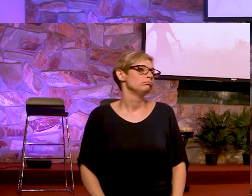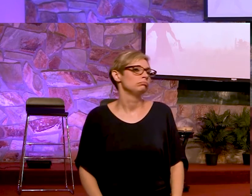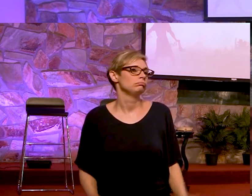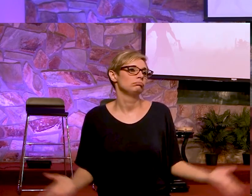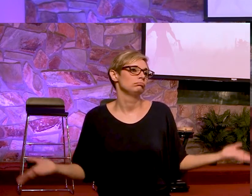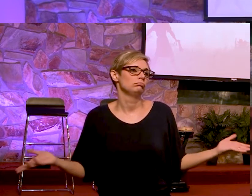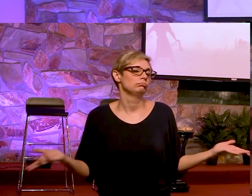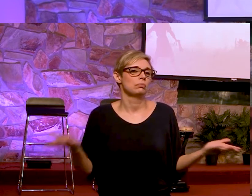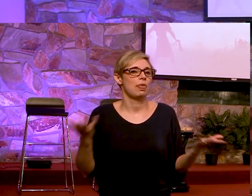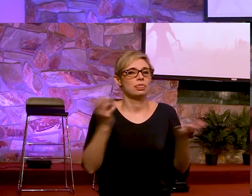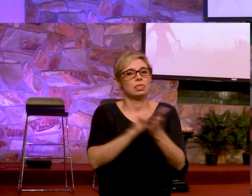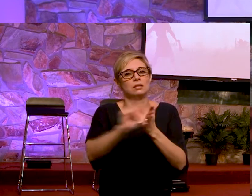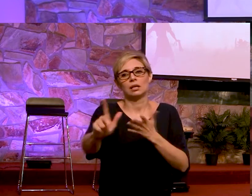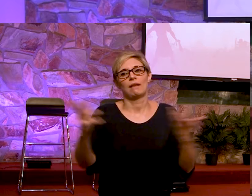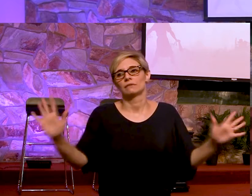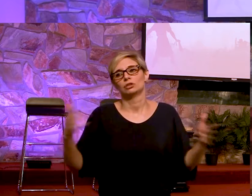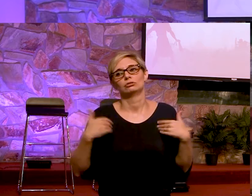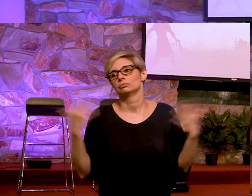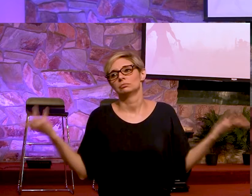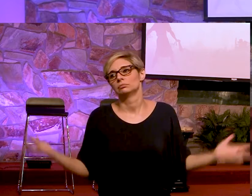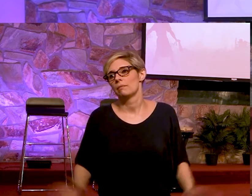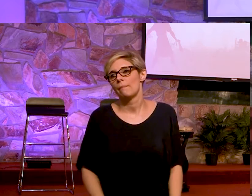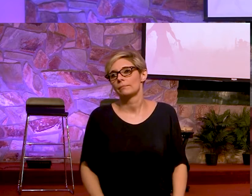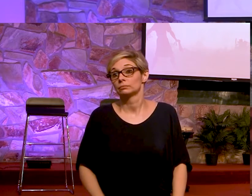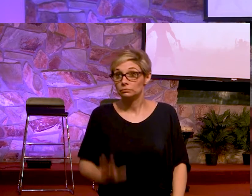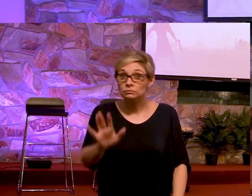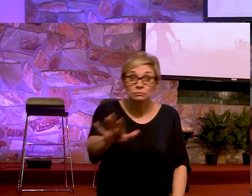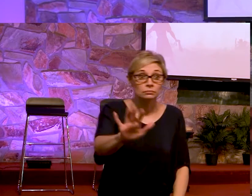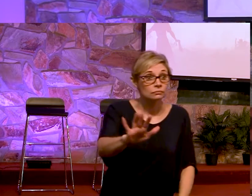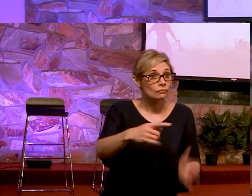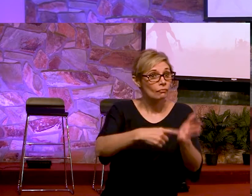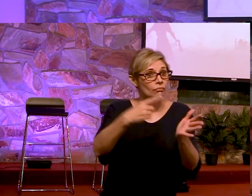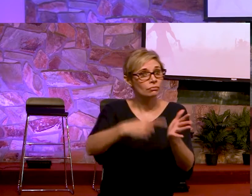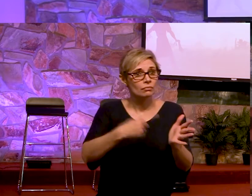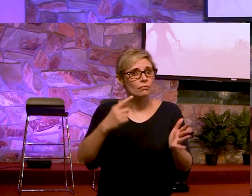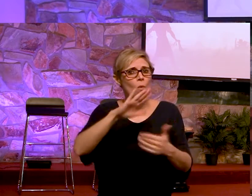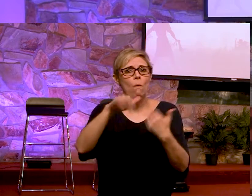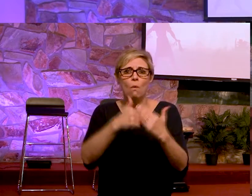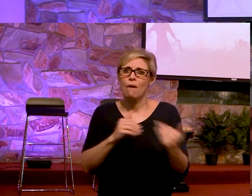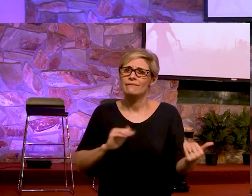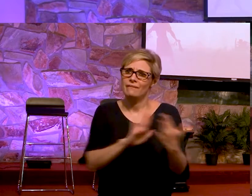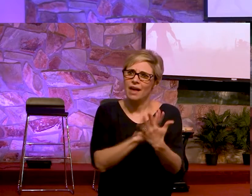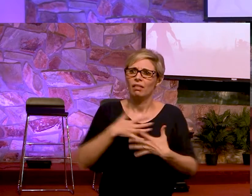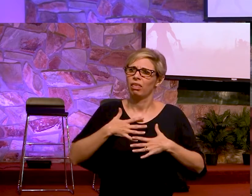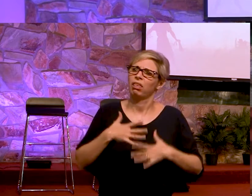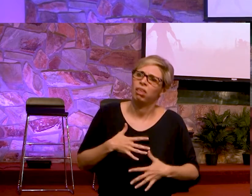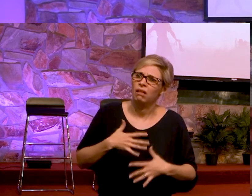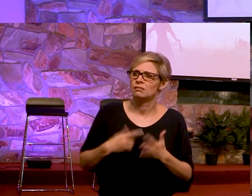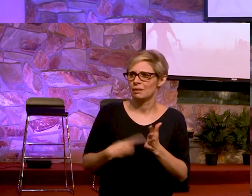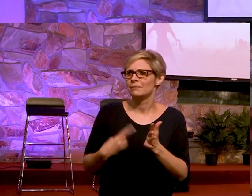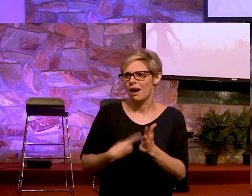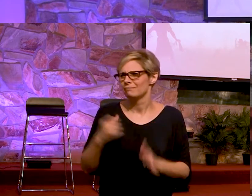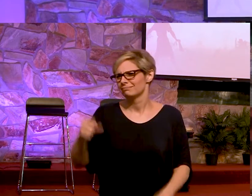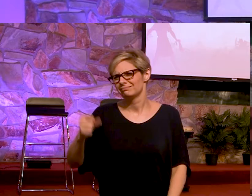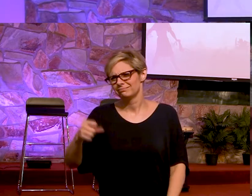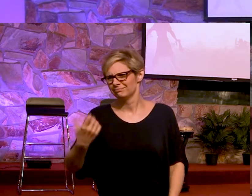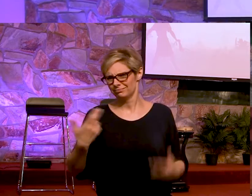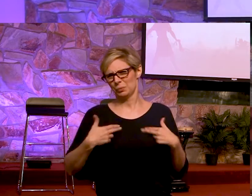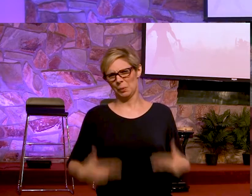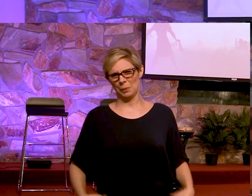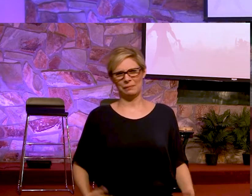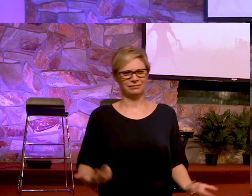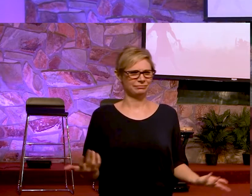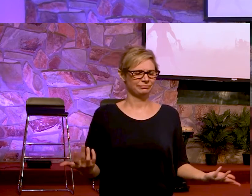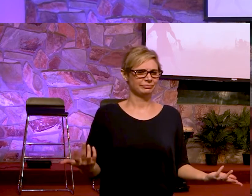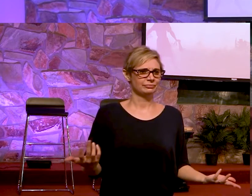"That's it." Now, at times, we all face discouragement. In fact, somebody has said